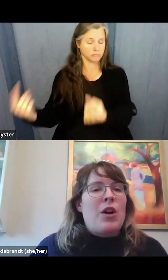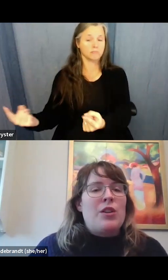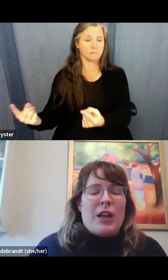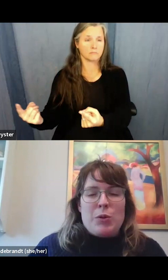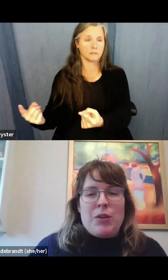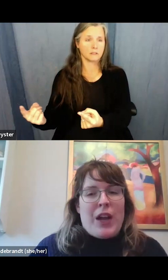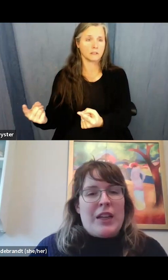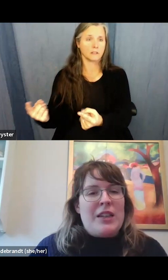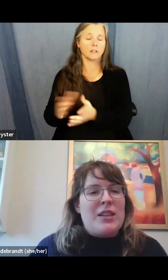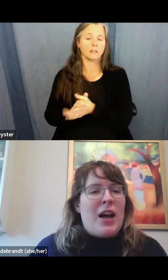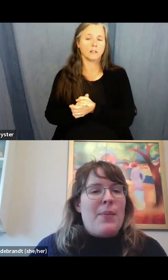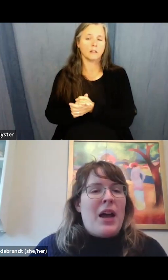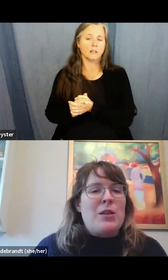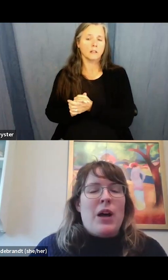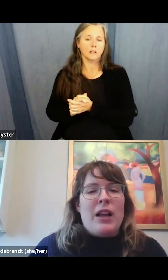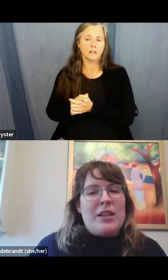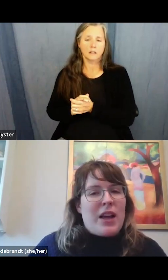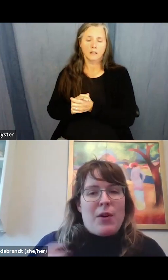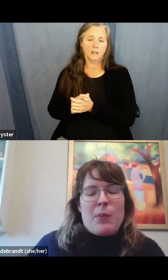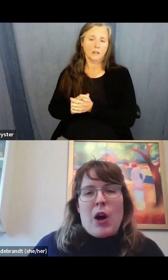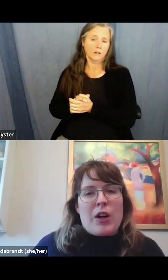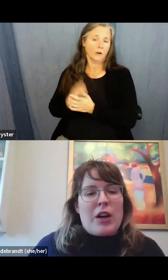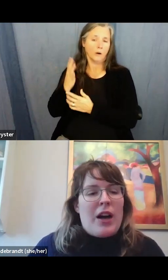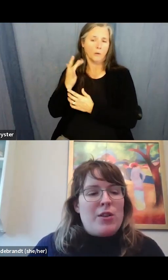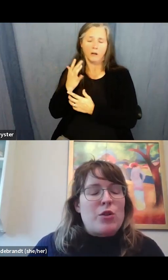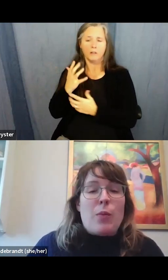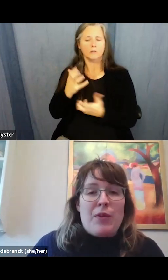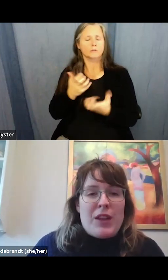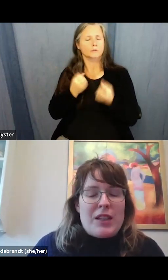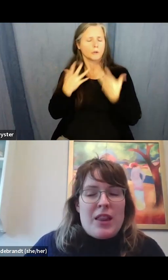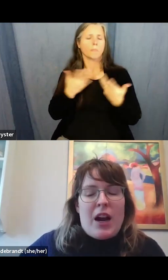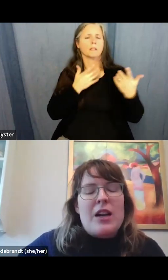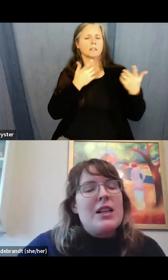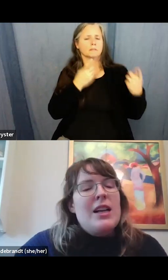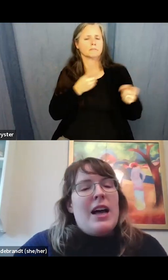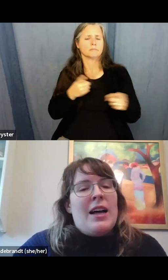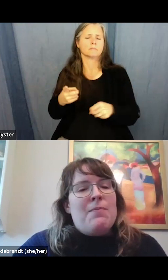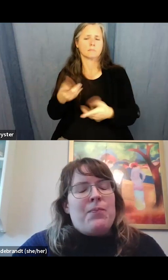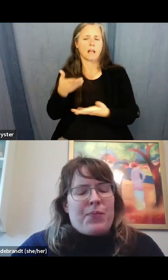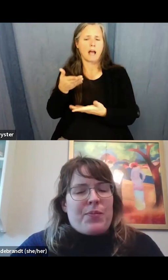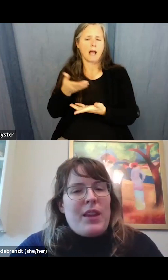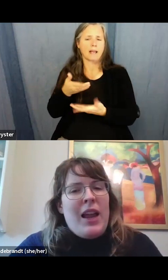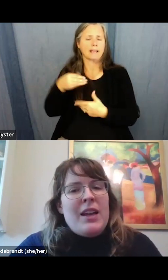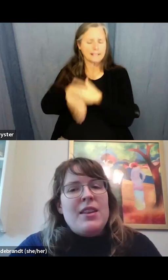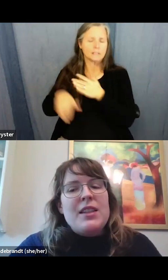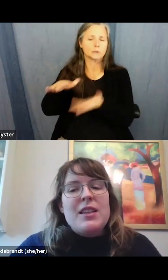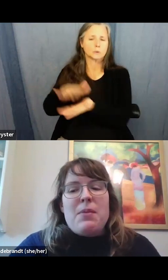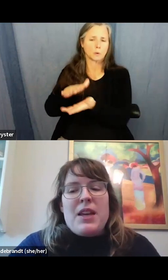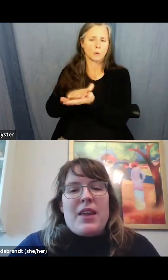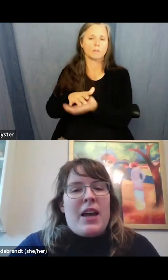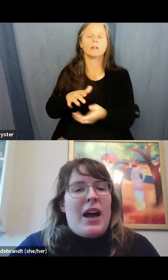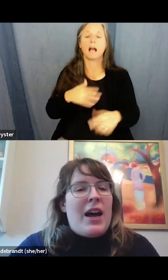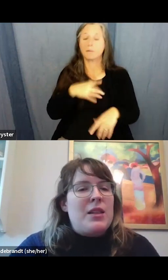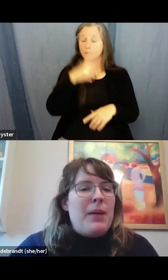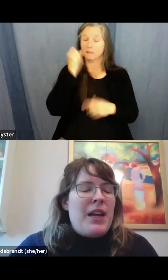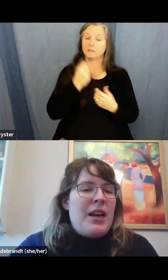sexual assault, sexual violence, as well as kind of a broader scope of things in there. And this is